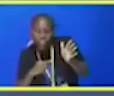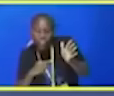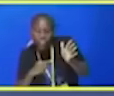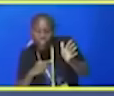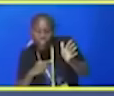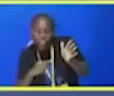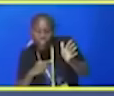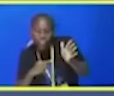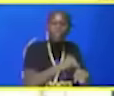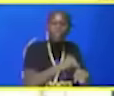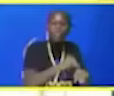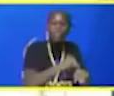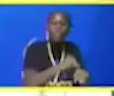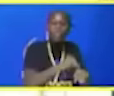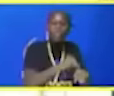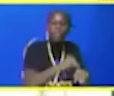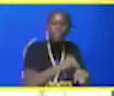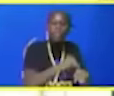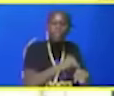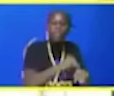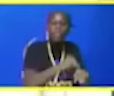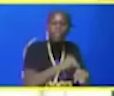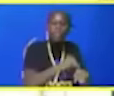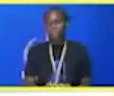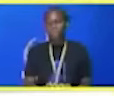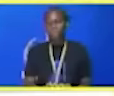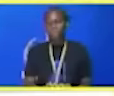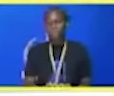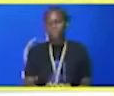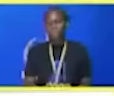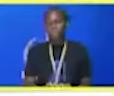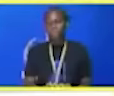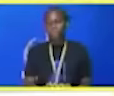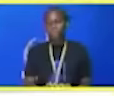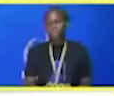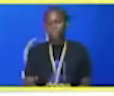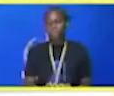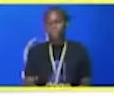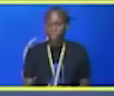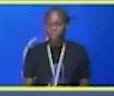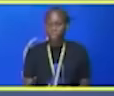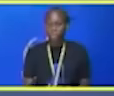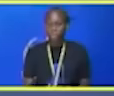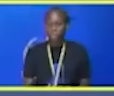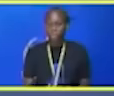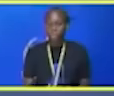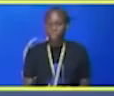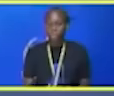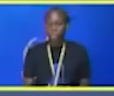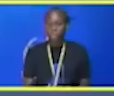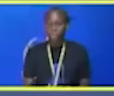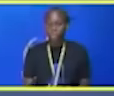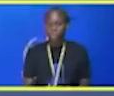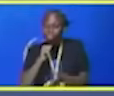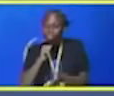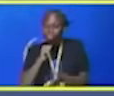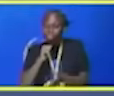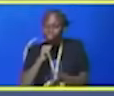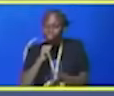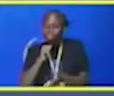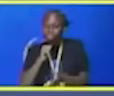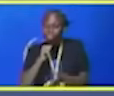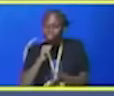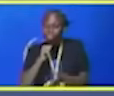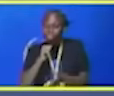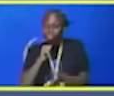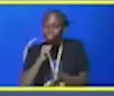Power. Shalika parusiata. Embrekete bakatusiata. And that everything that does not name the name of Christ in this